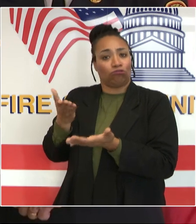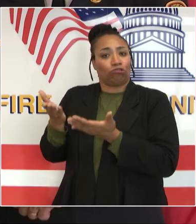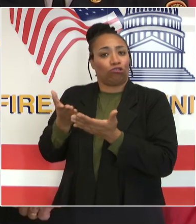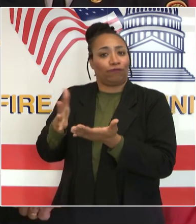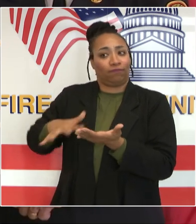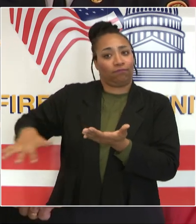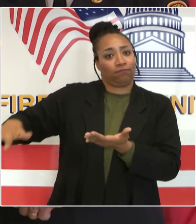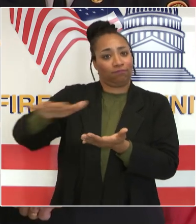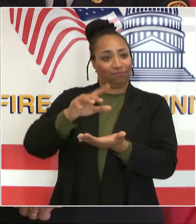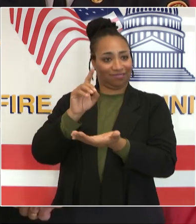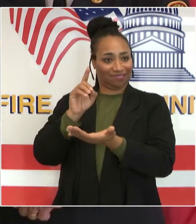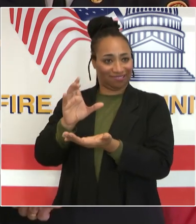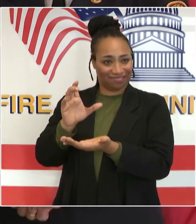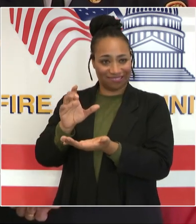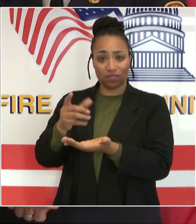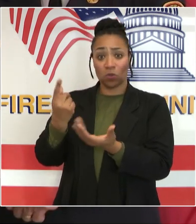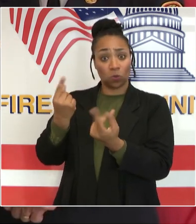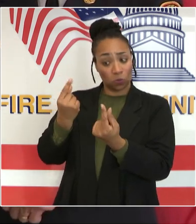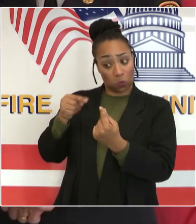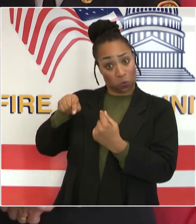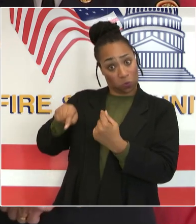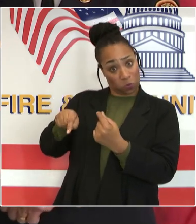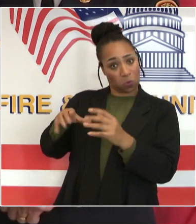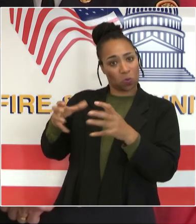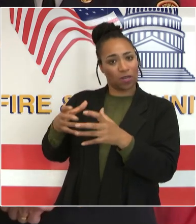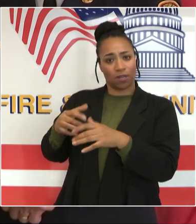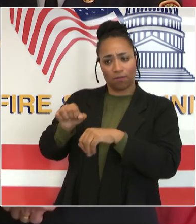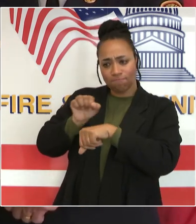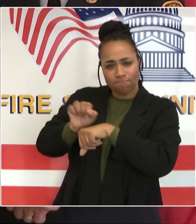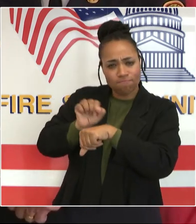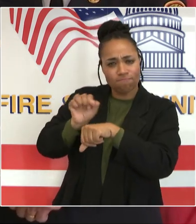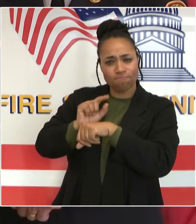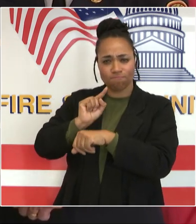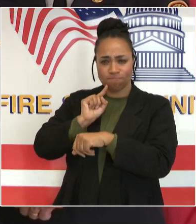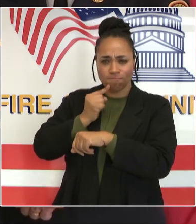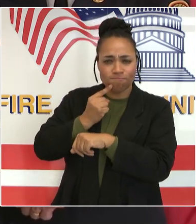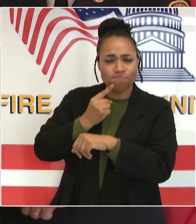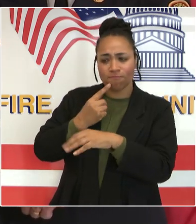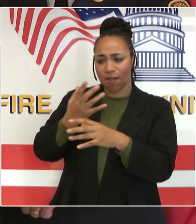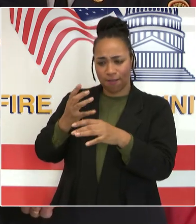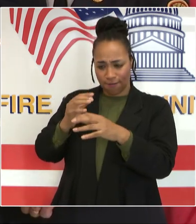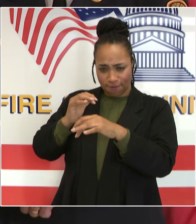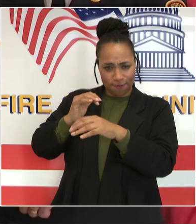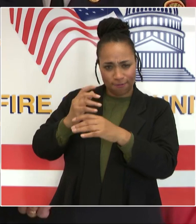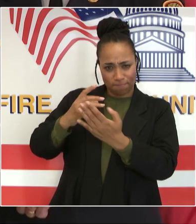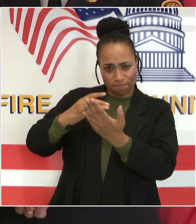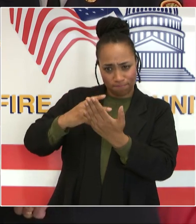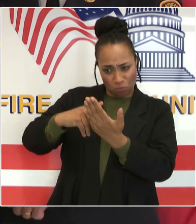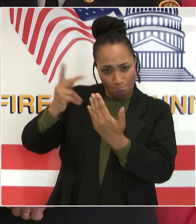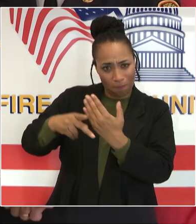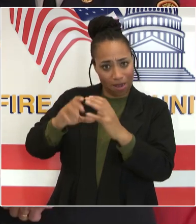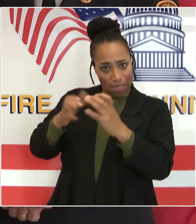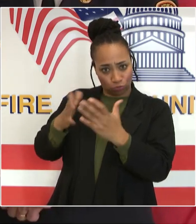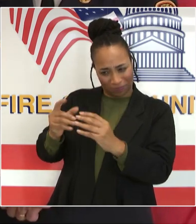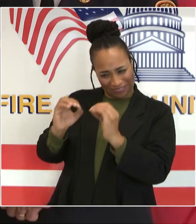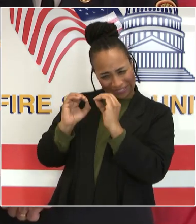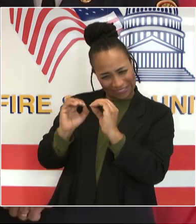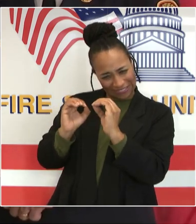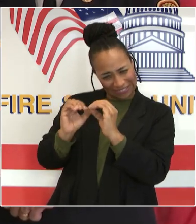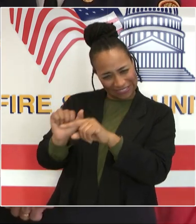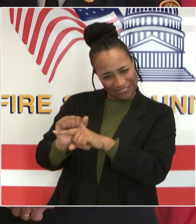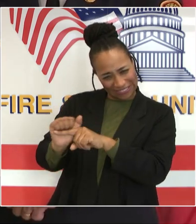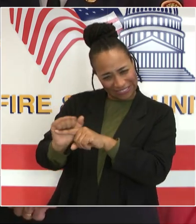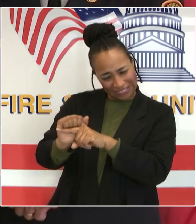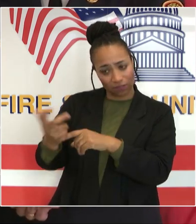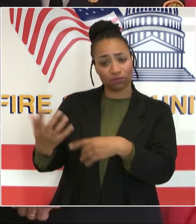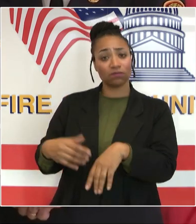academic regimen that includes classroom instruction, practical skills training, and internships in the field, supported by